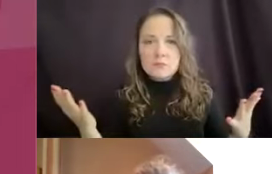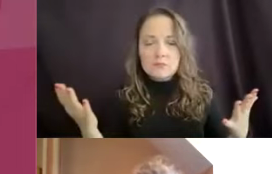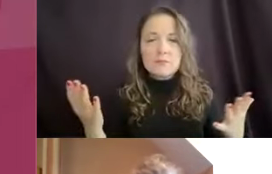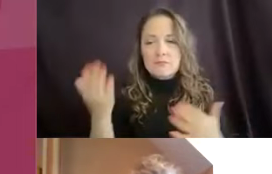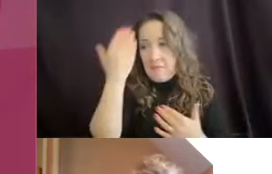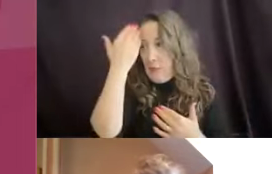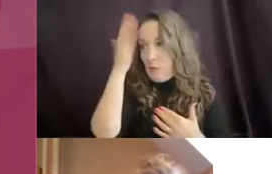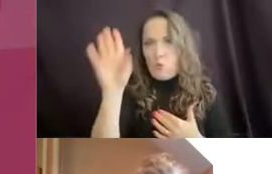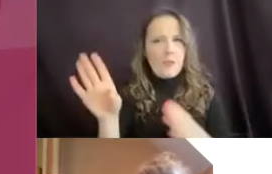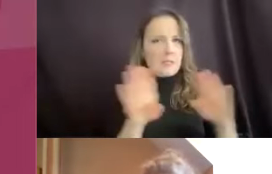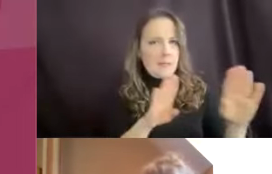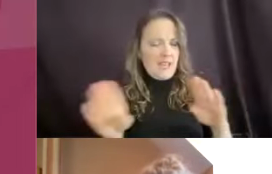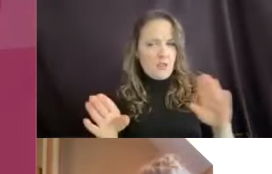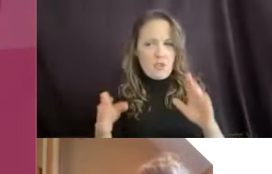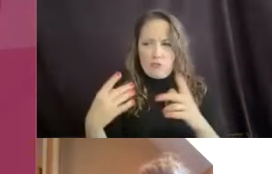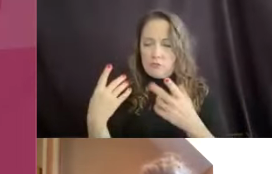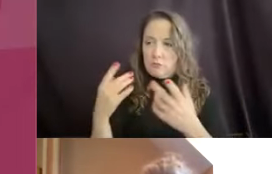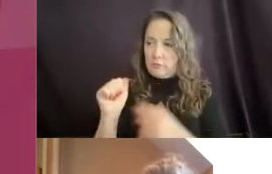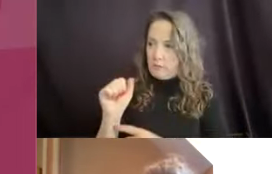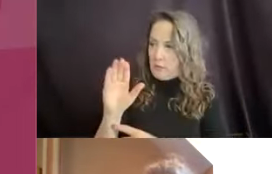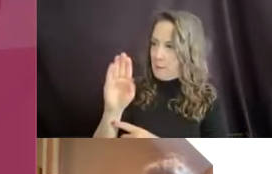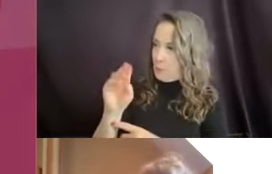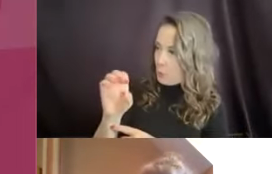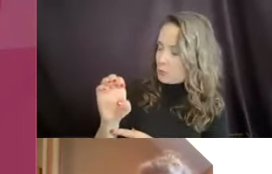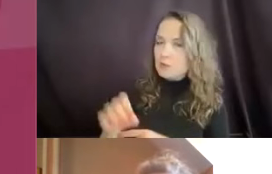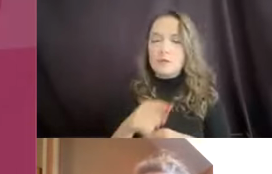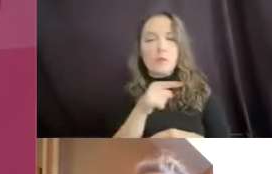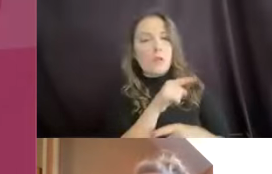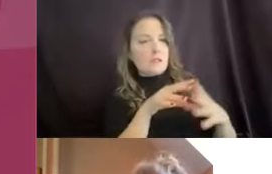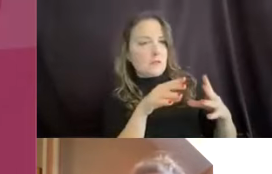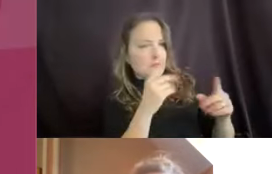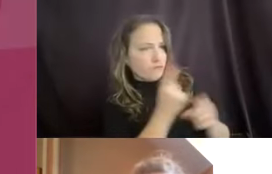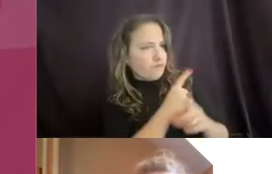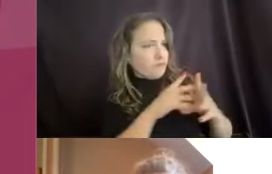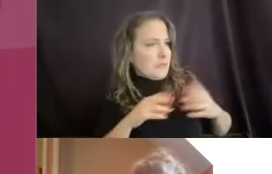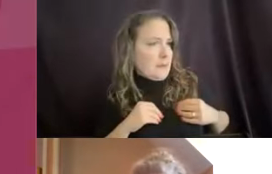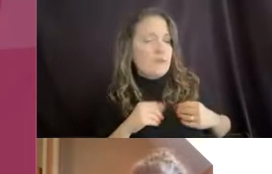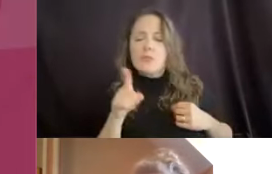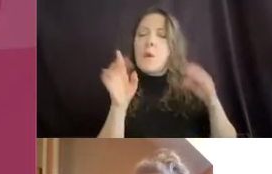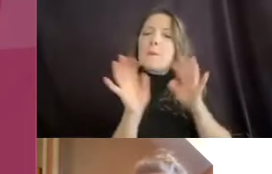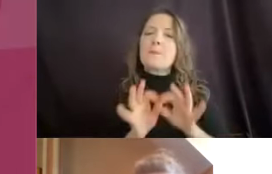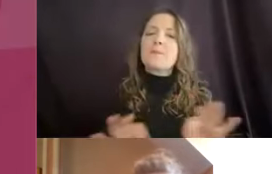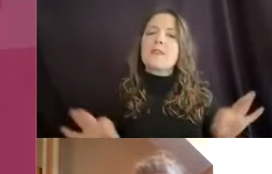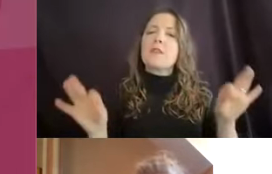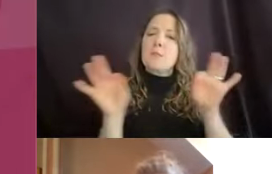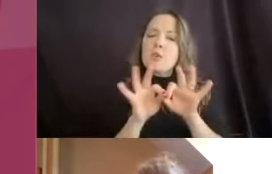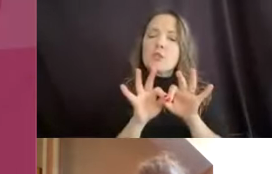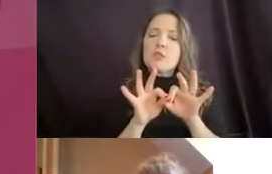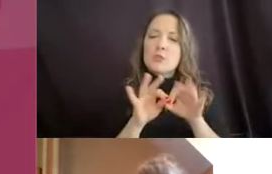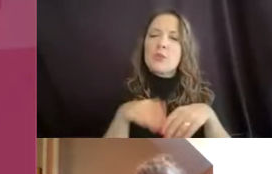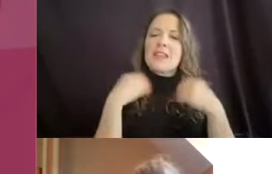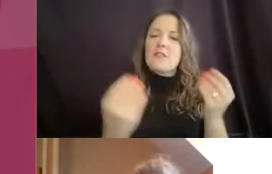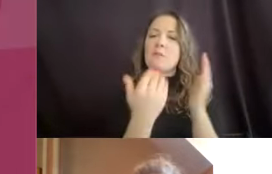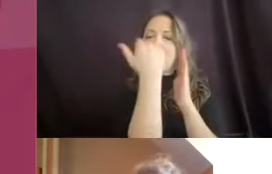what behaviors constitute abuse and what behaviors are acceptable. So it's really important to give people a concrete list